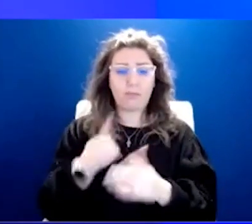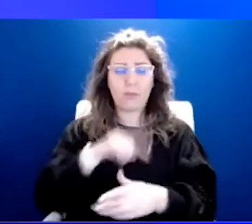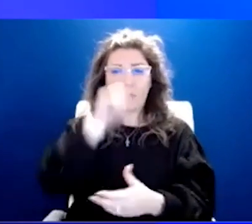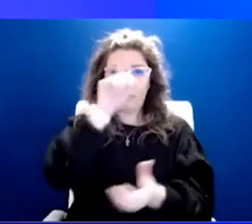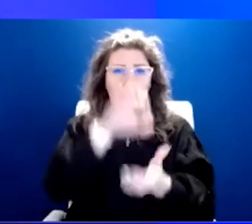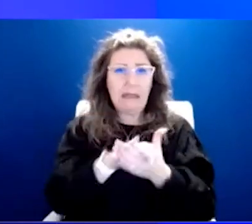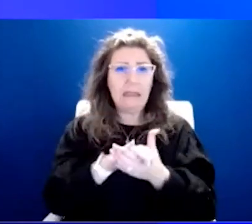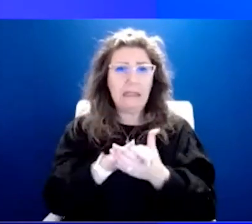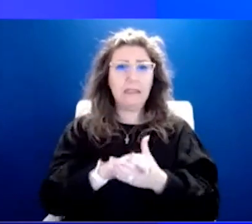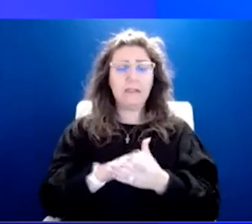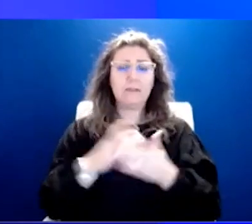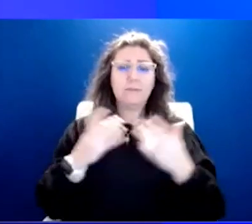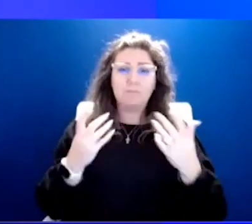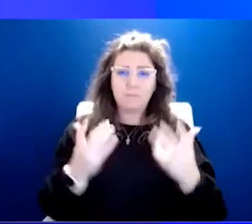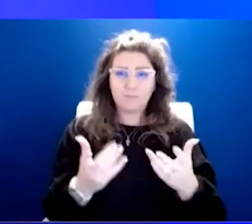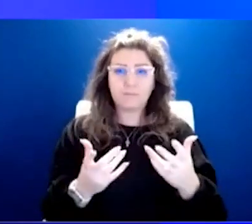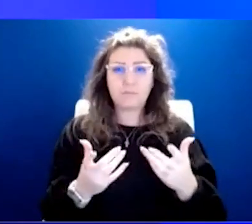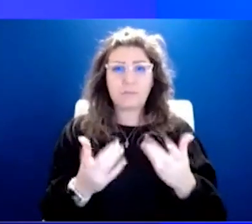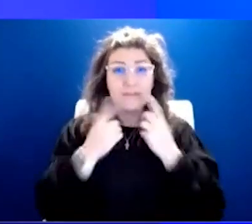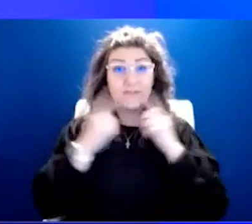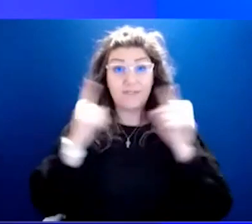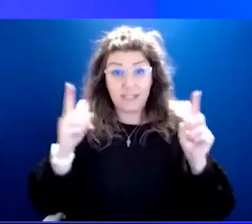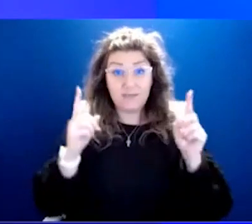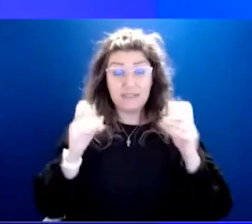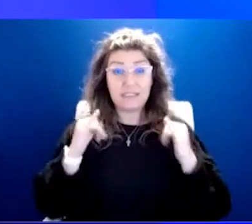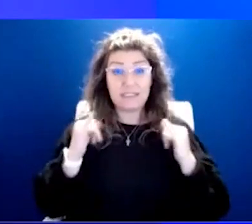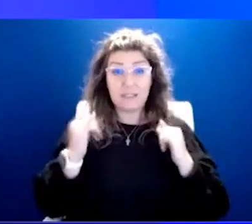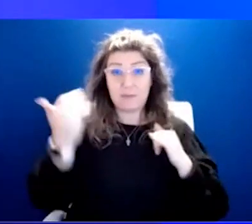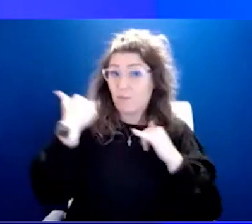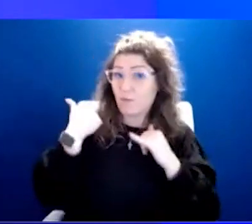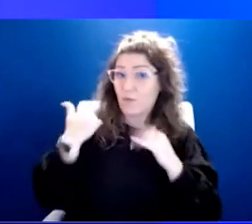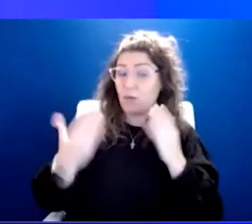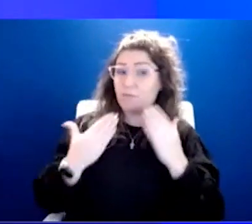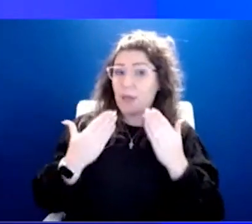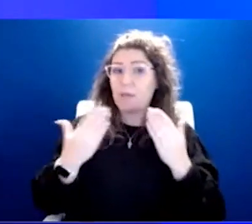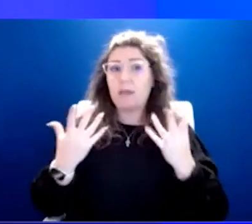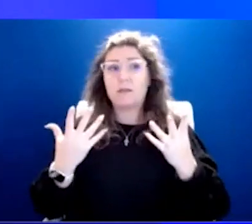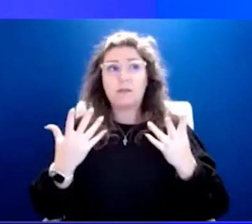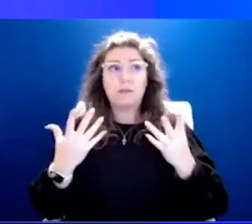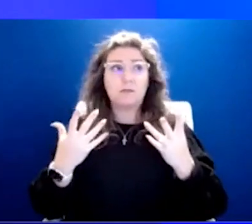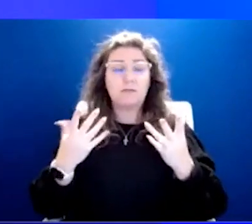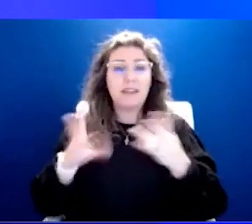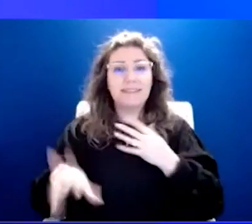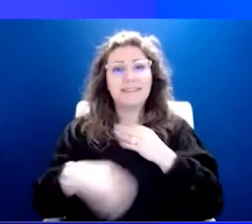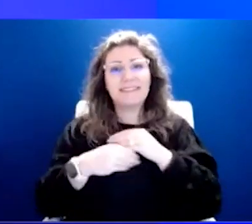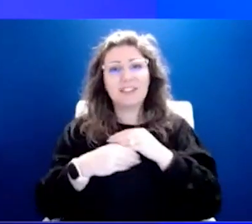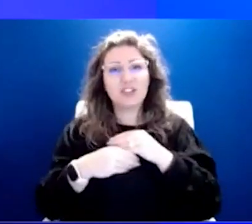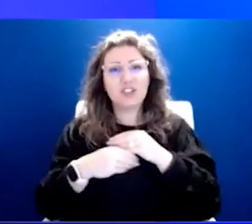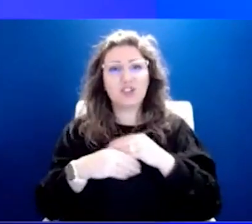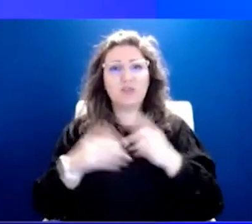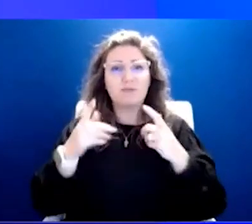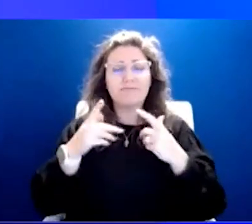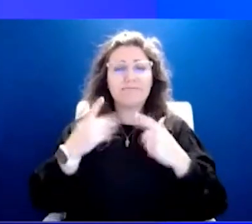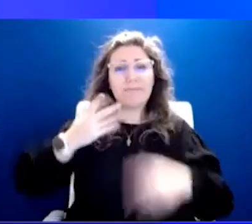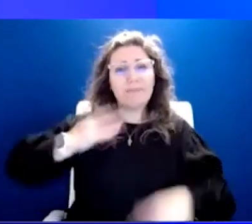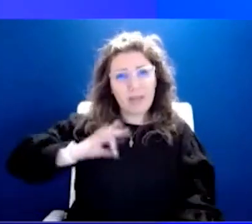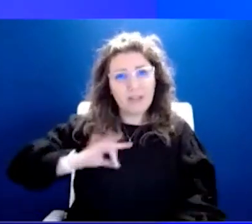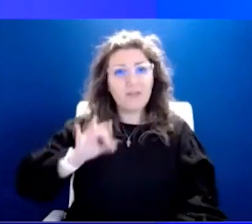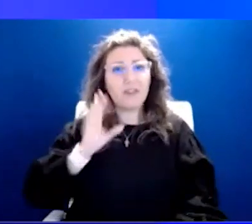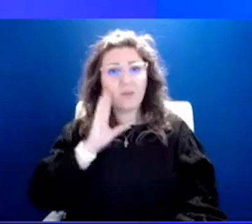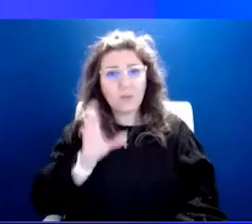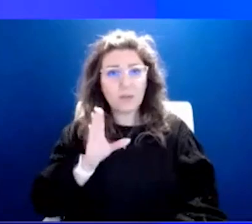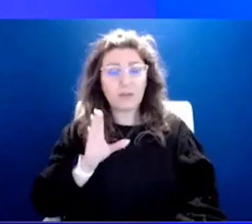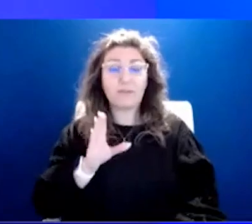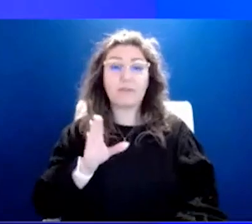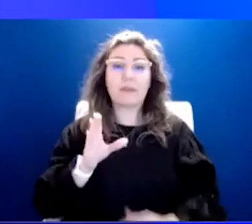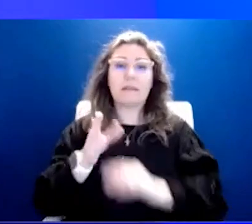much effectiveness as what we've had before. Maybe it will have some additional benefit. At a county level, we